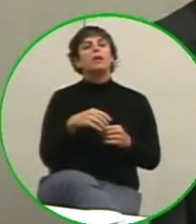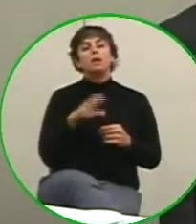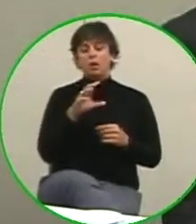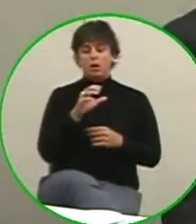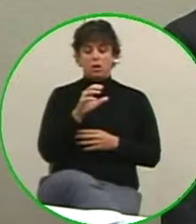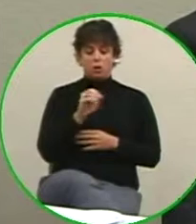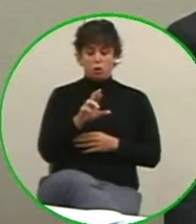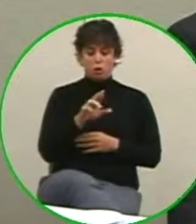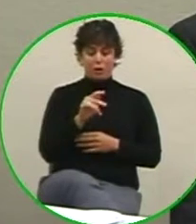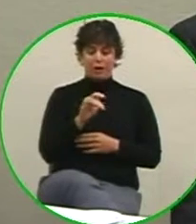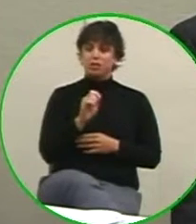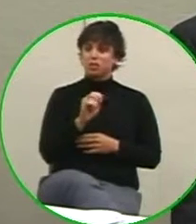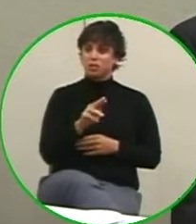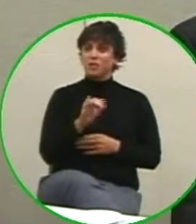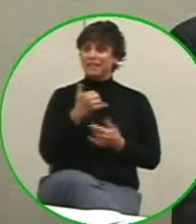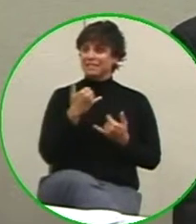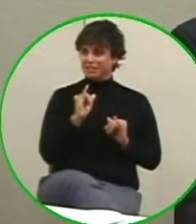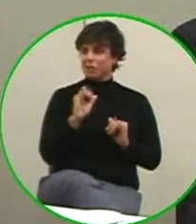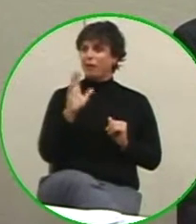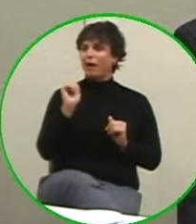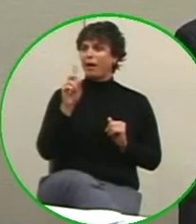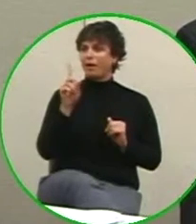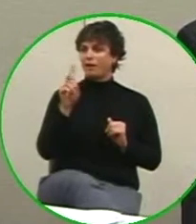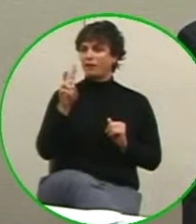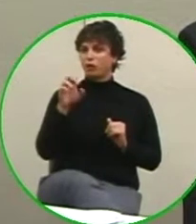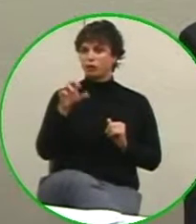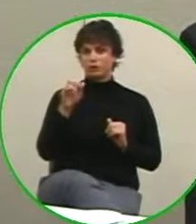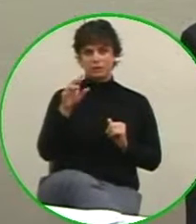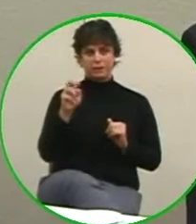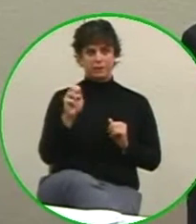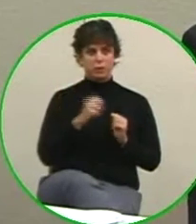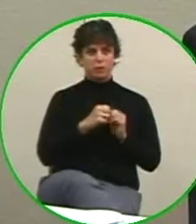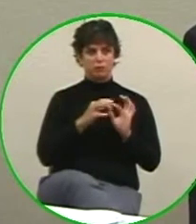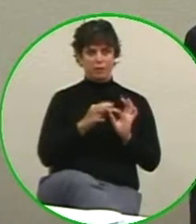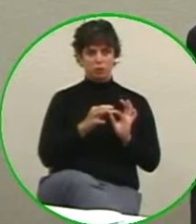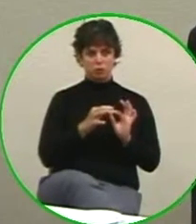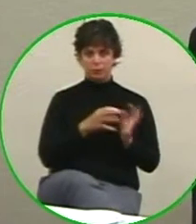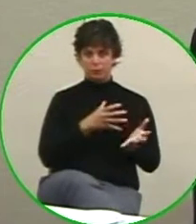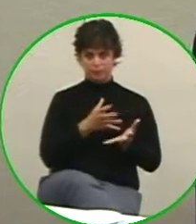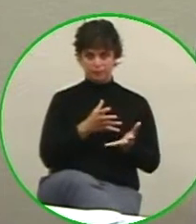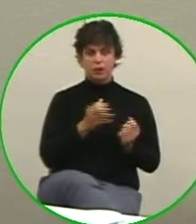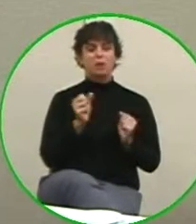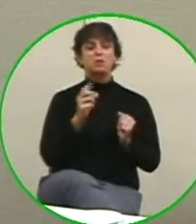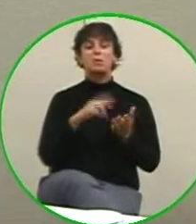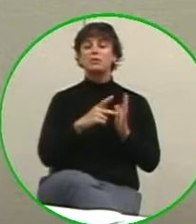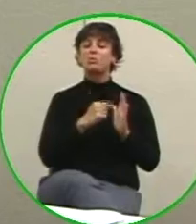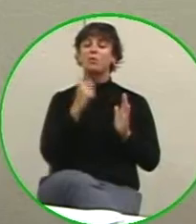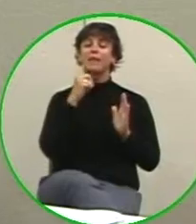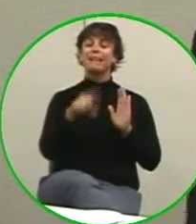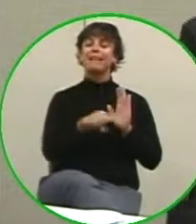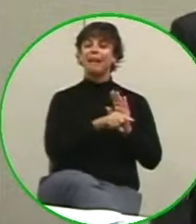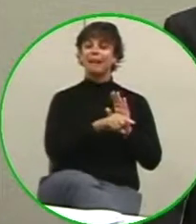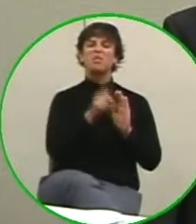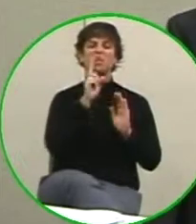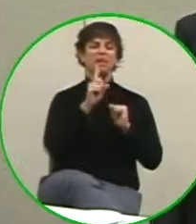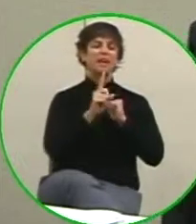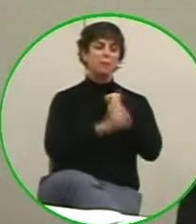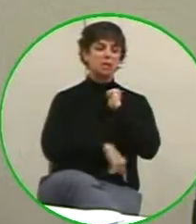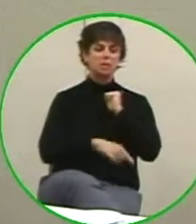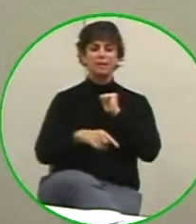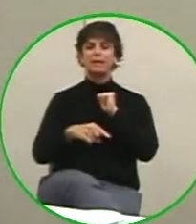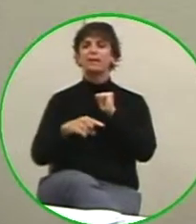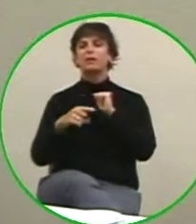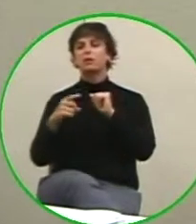Correction still counts as an aversive in the relationship. So when we think about negatives, we think about punishment and